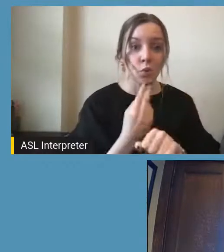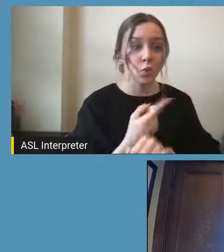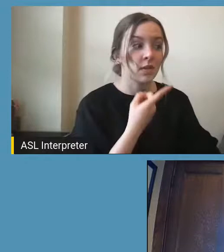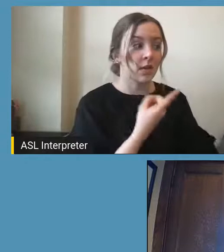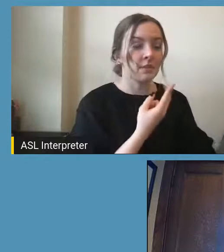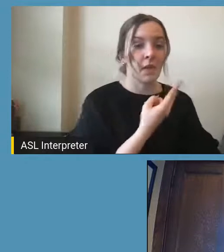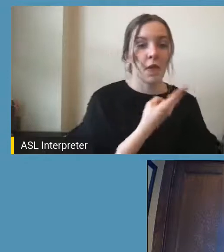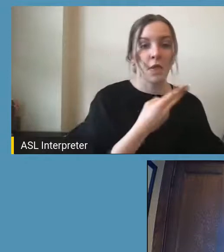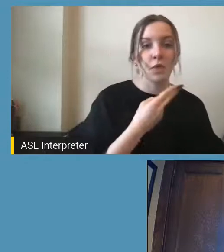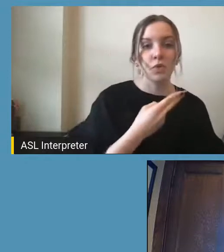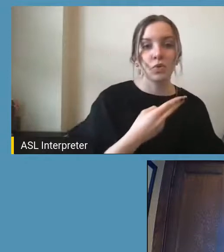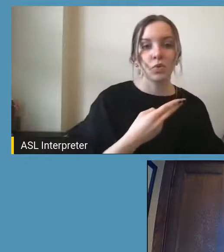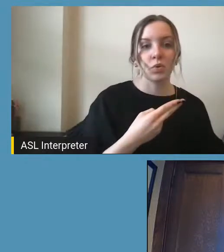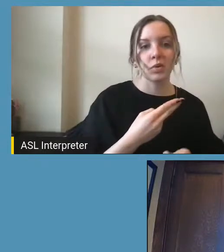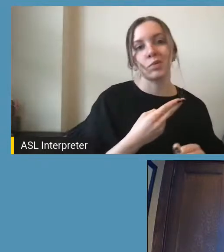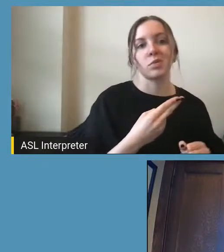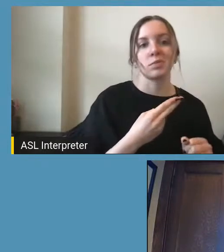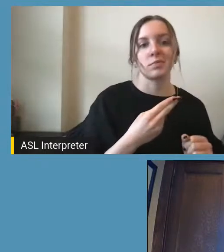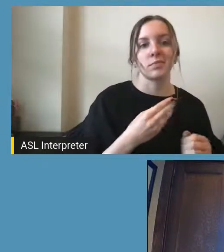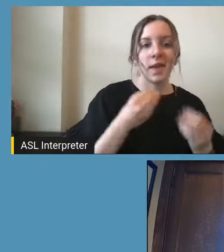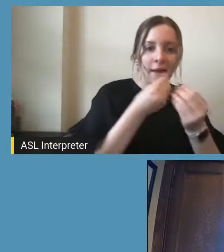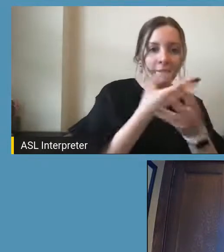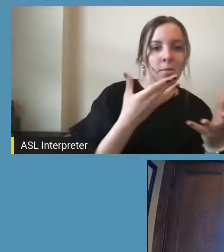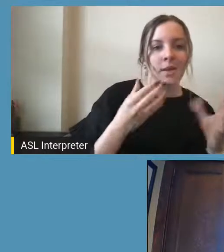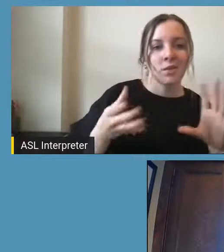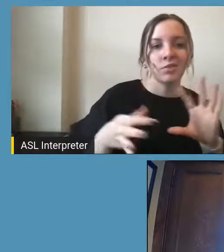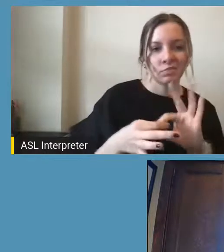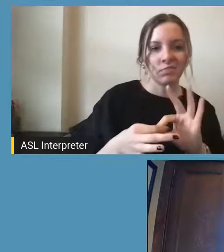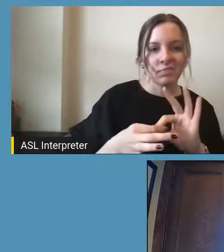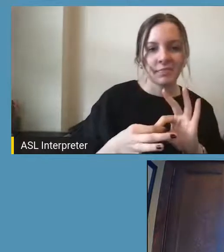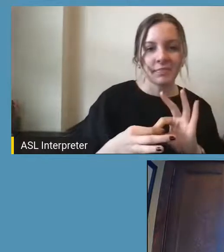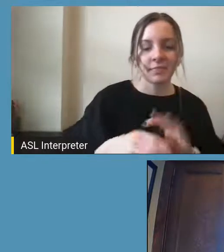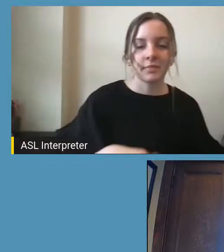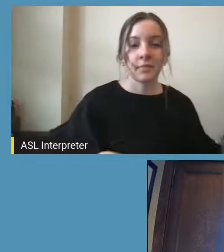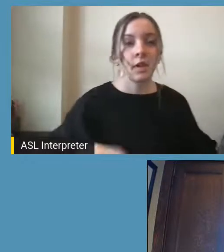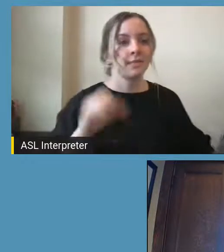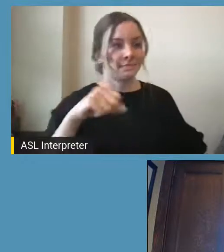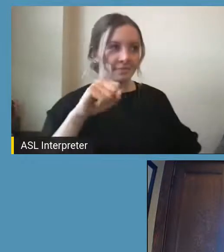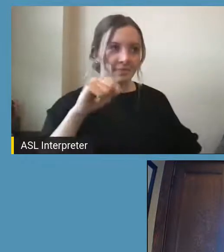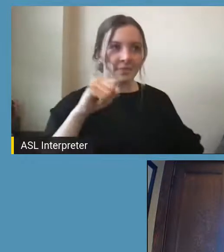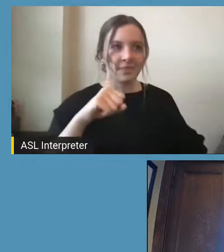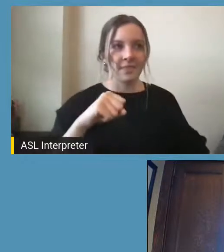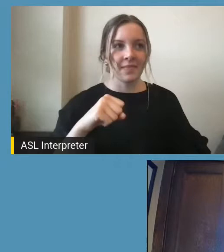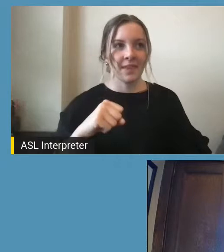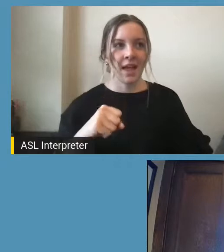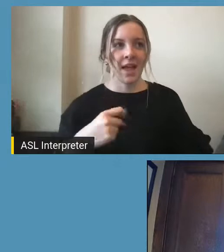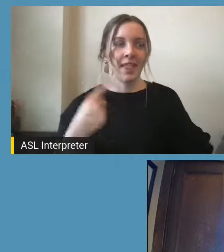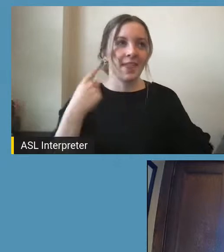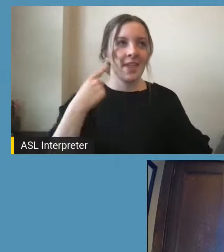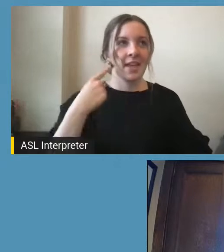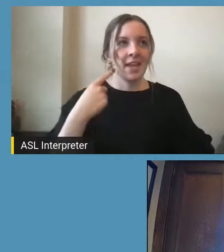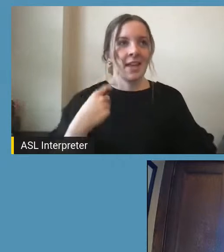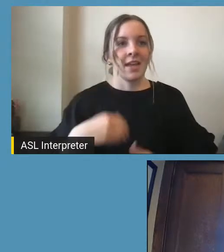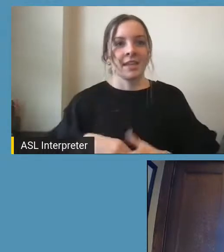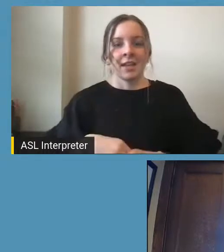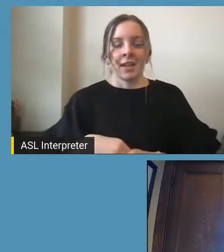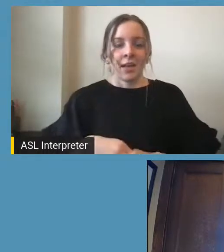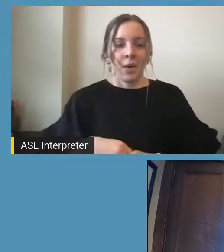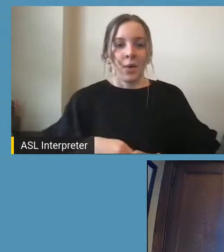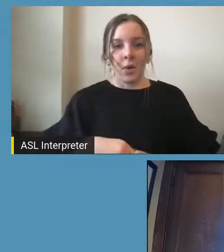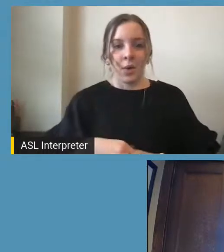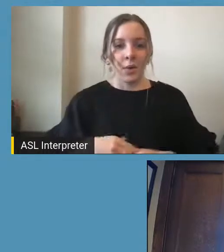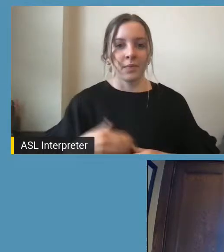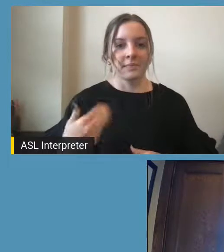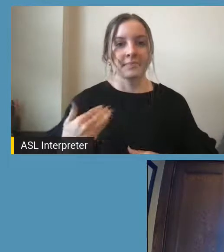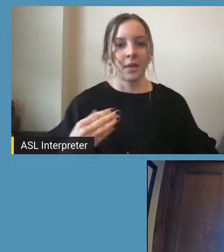Oh, definitely. That is really exciting. Imagine, I agree. I've seen the reconstruction of faces, but yes, we